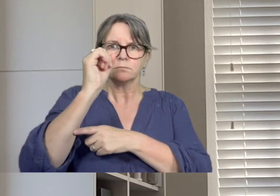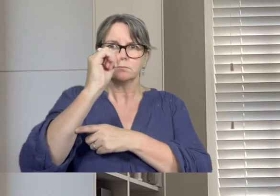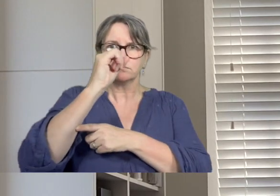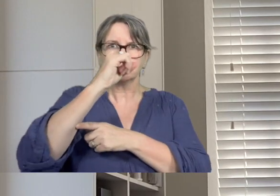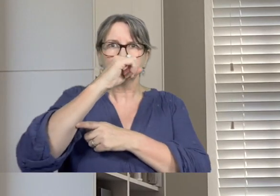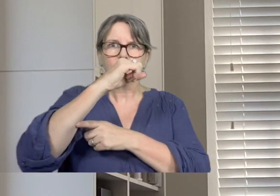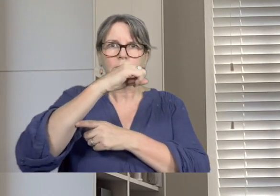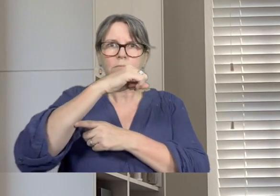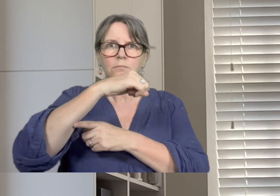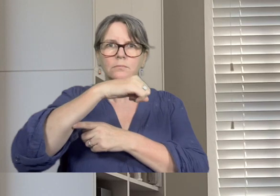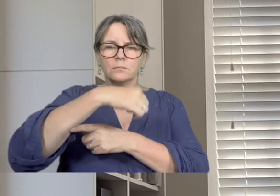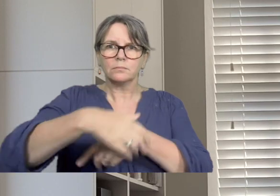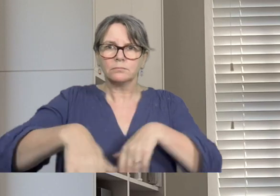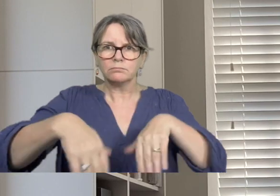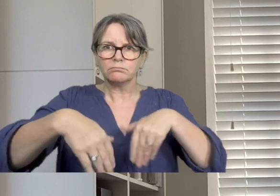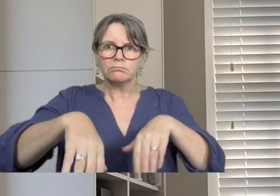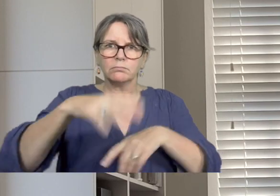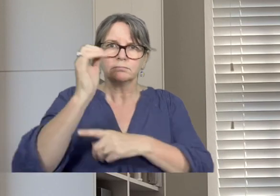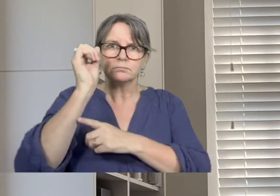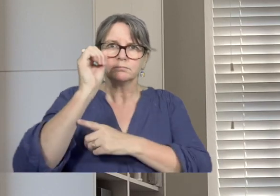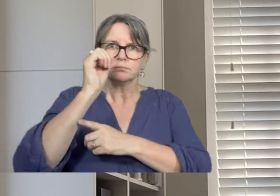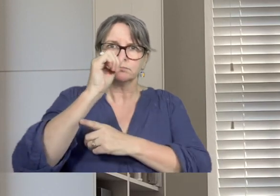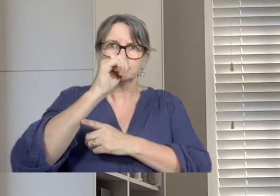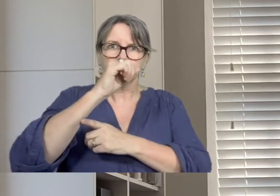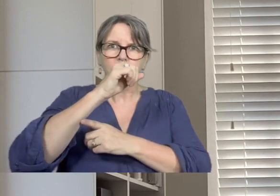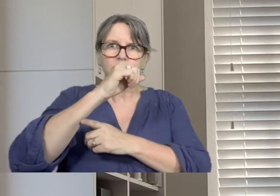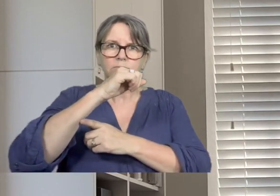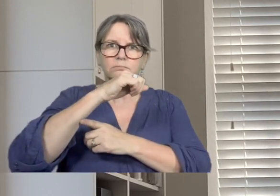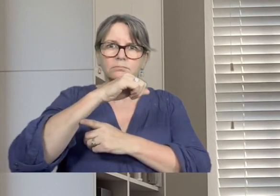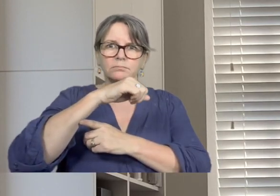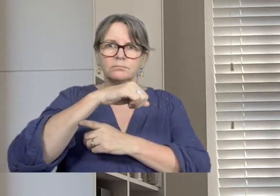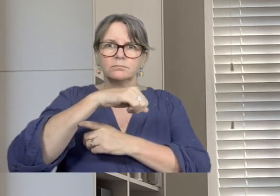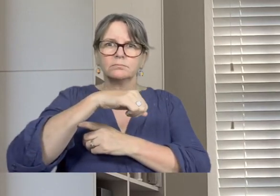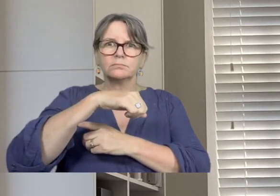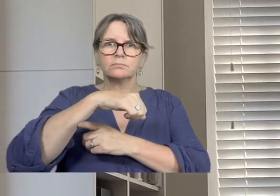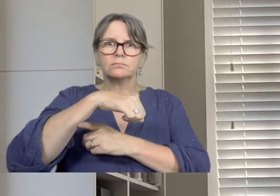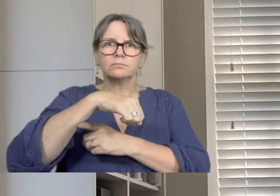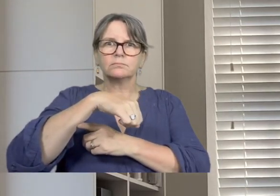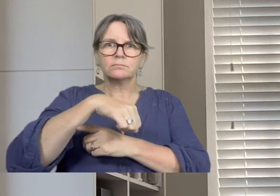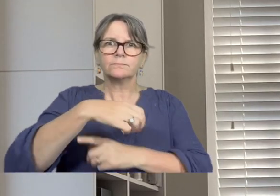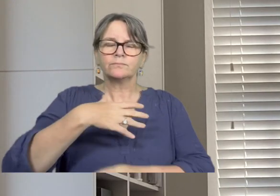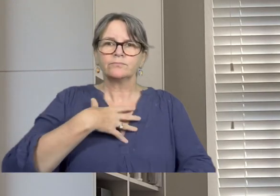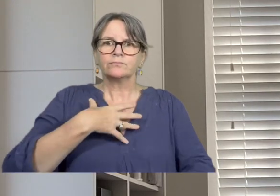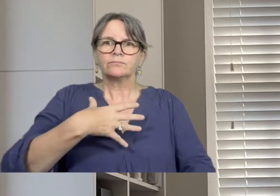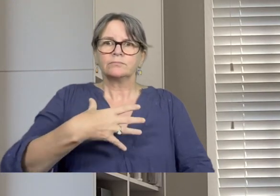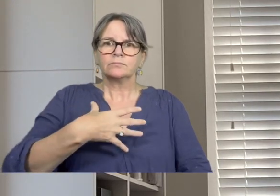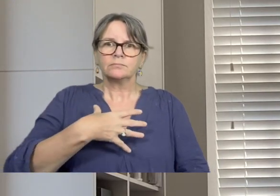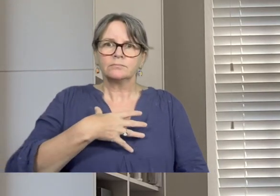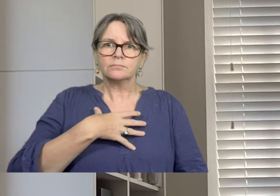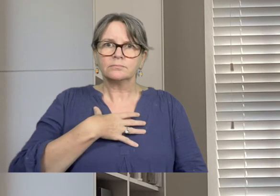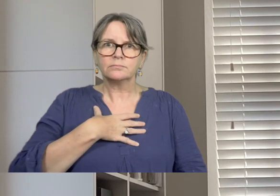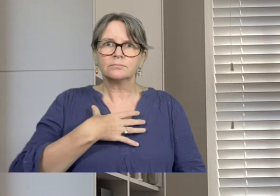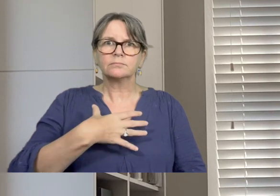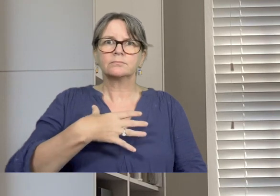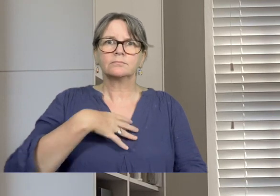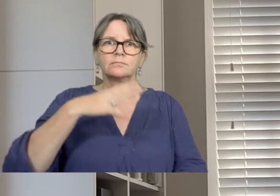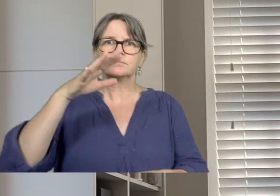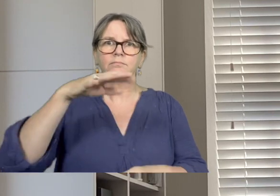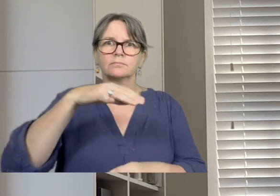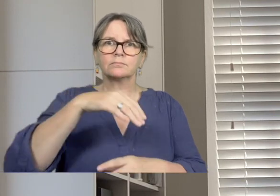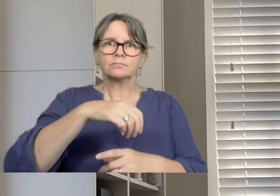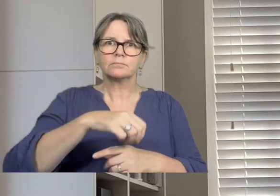causes the spine to roll forwards. We want to be soft in the upper body, folding wherever is good for you. Taking that breath